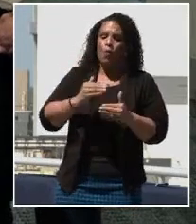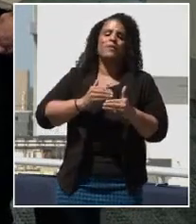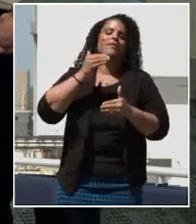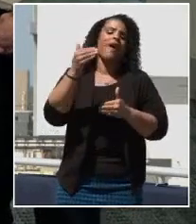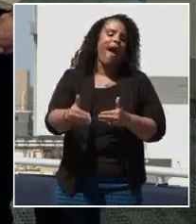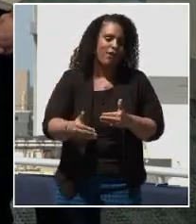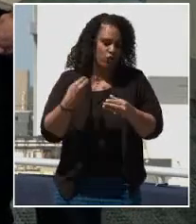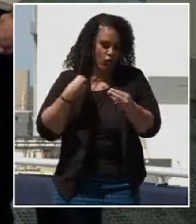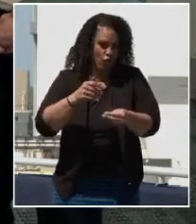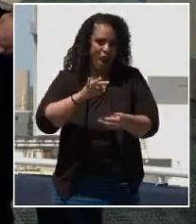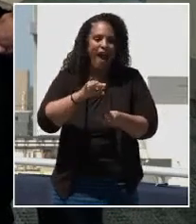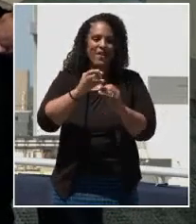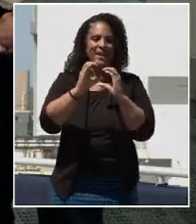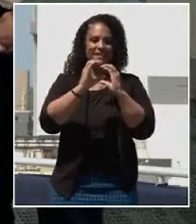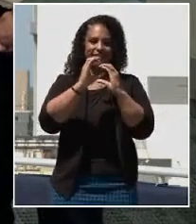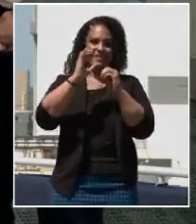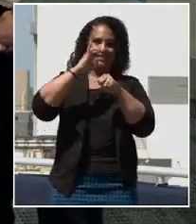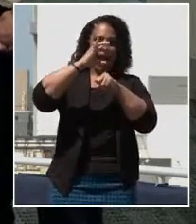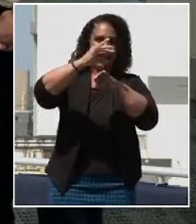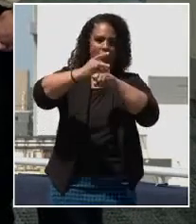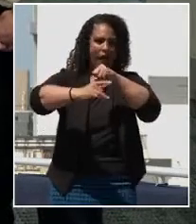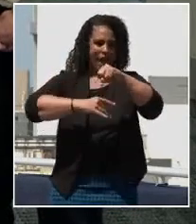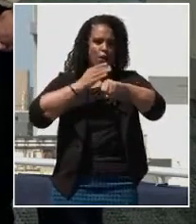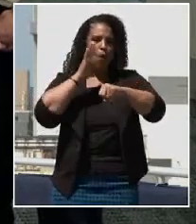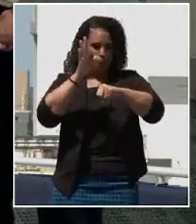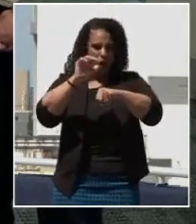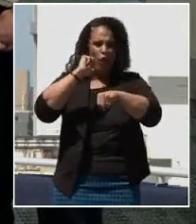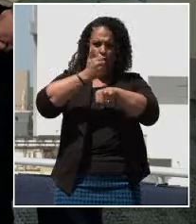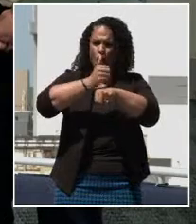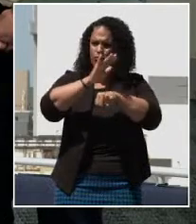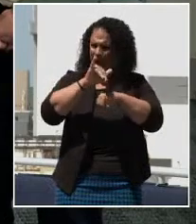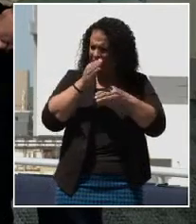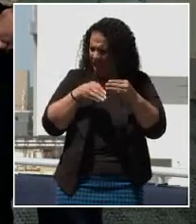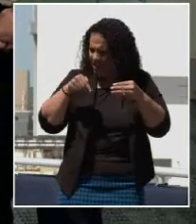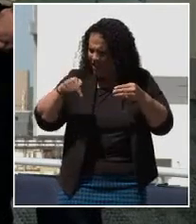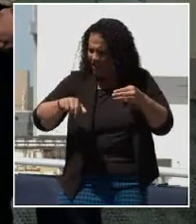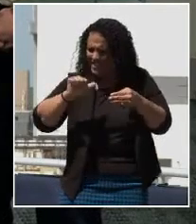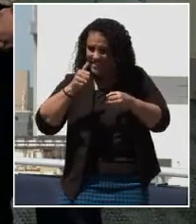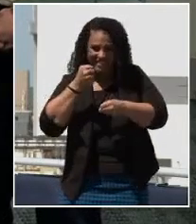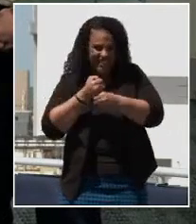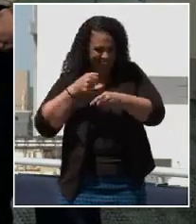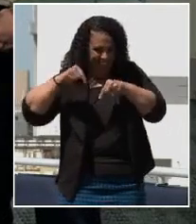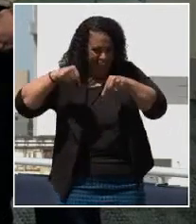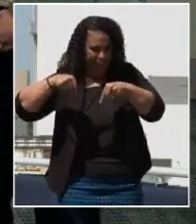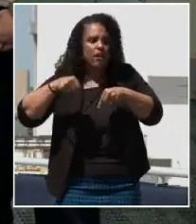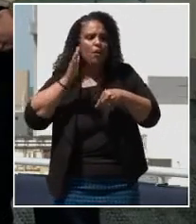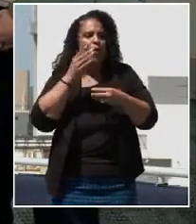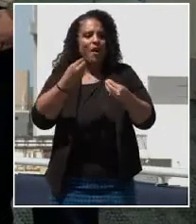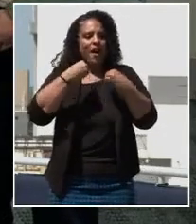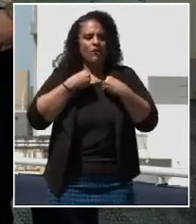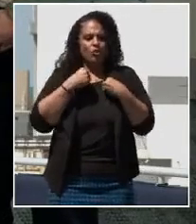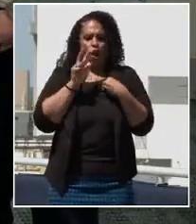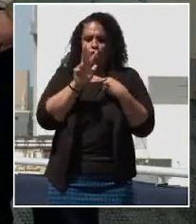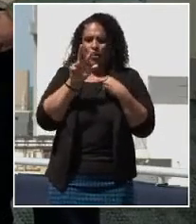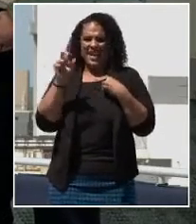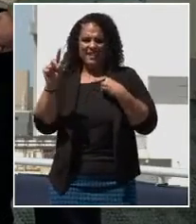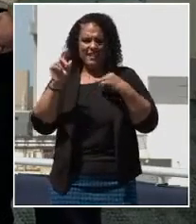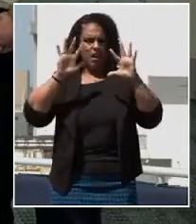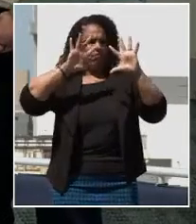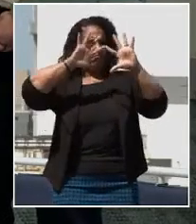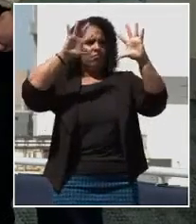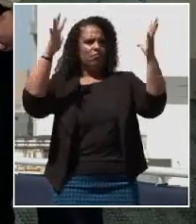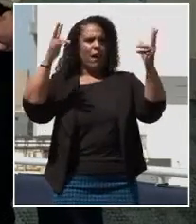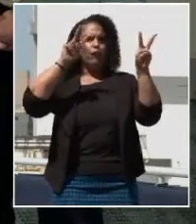generation of satellite missions that will launch by the end of this decade and they'll give us a 3D holistic